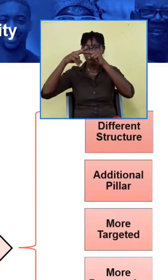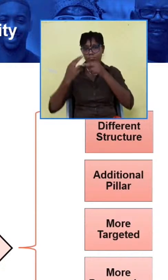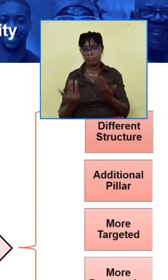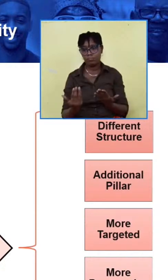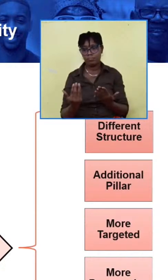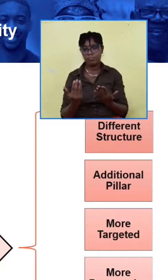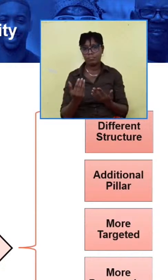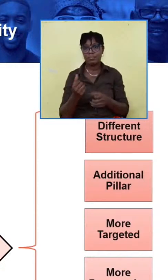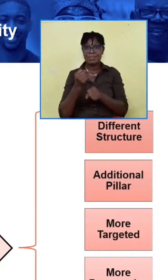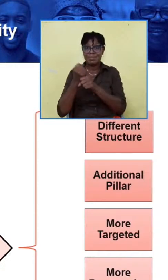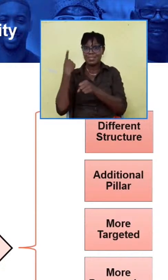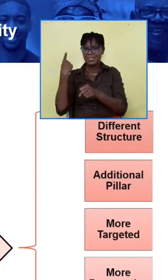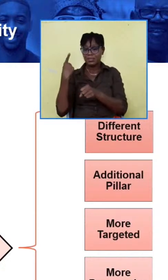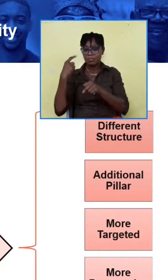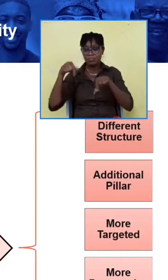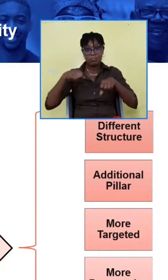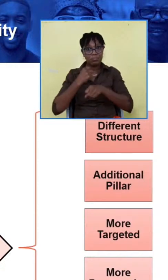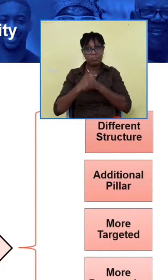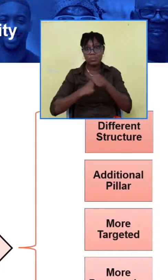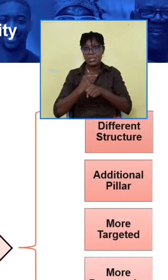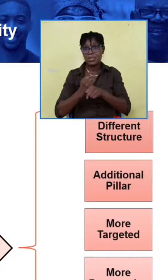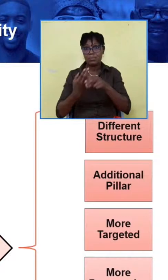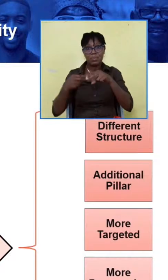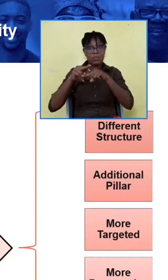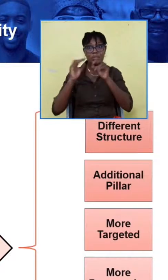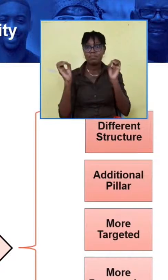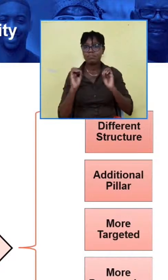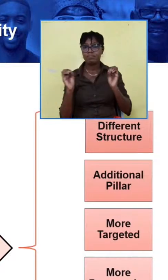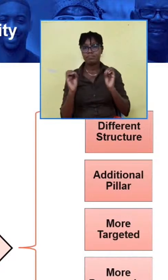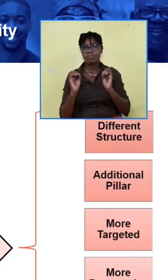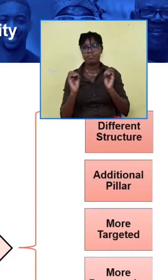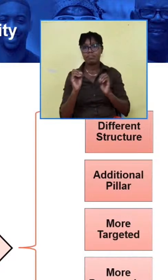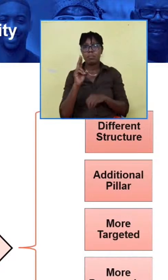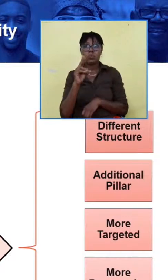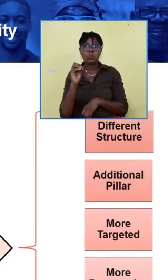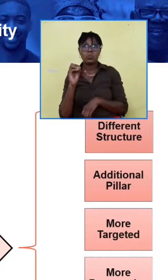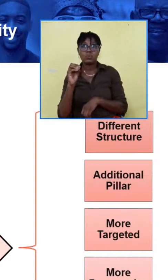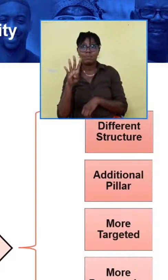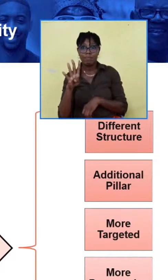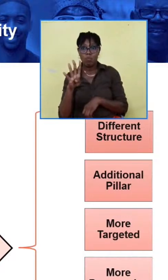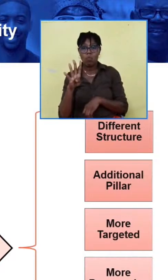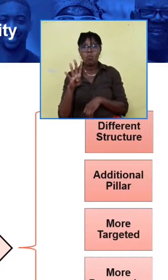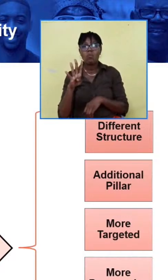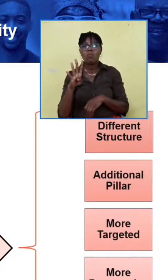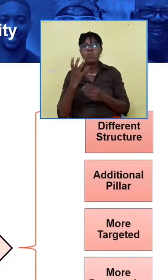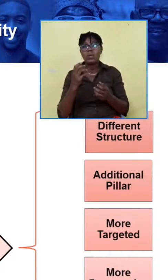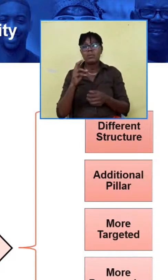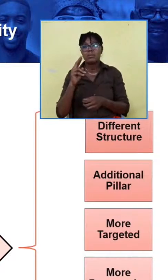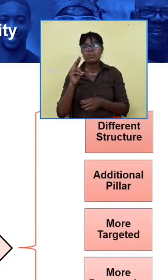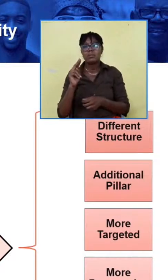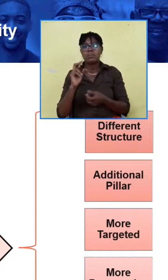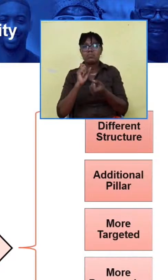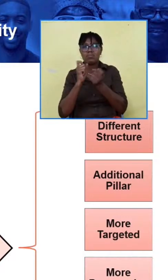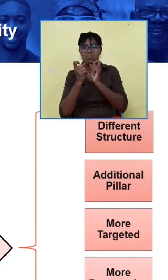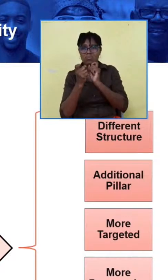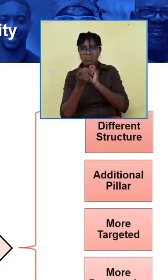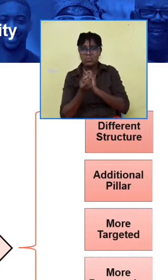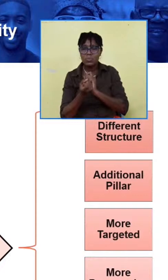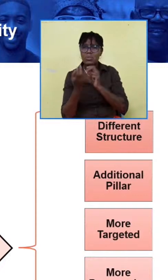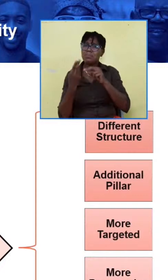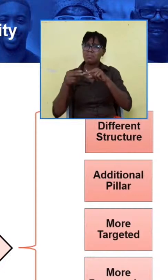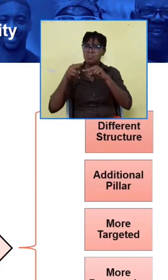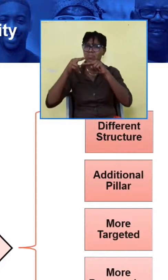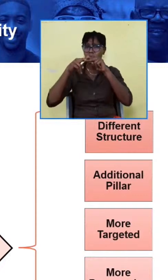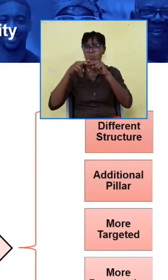none last year and this year, but for the most part, since 2004 when reforms were done, pensions have been increased every January. They've been